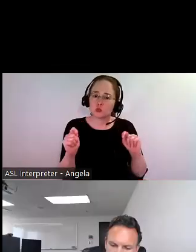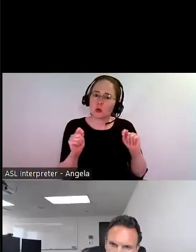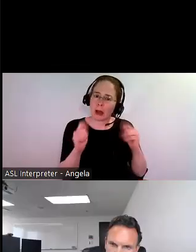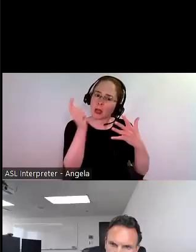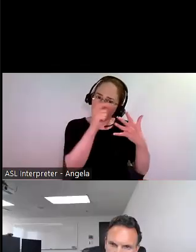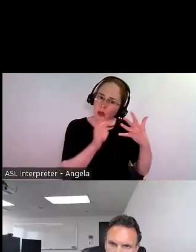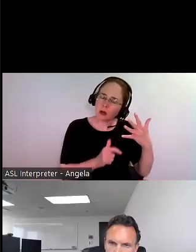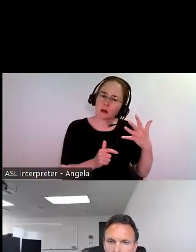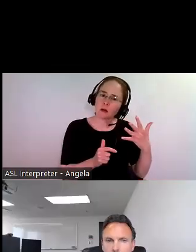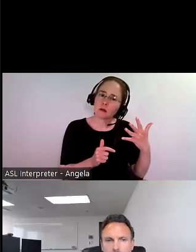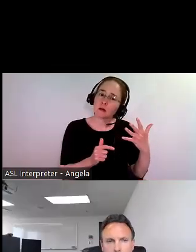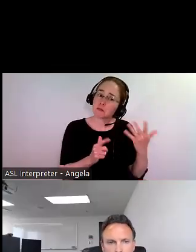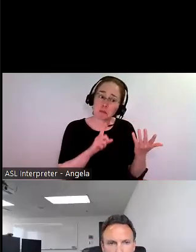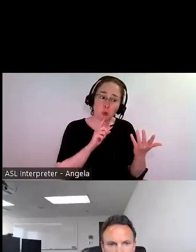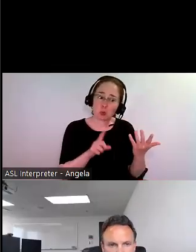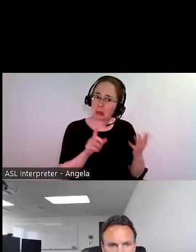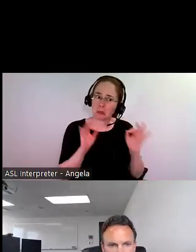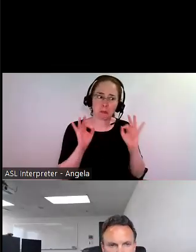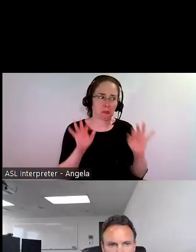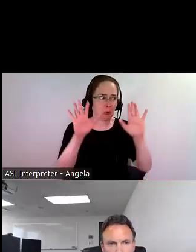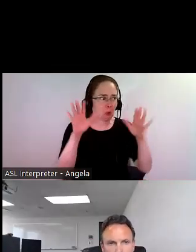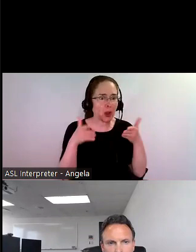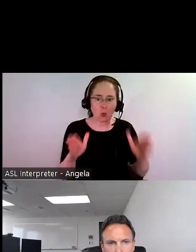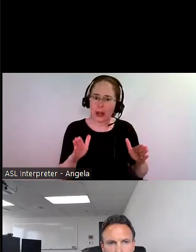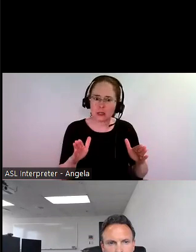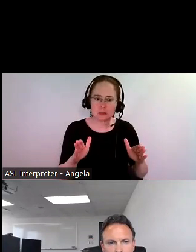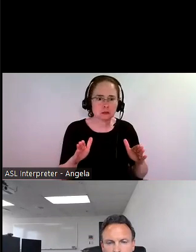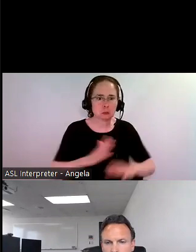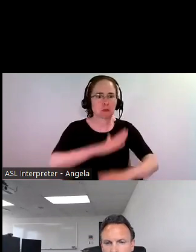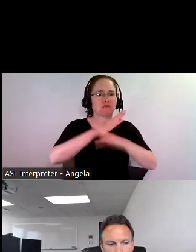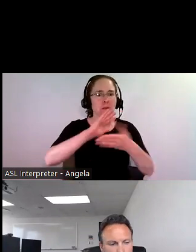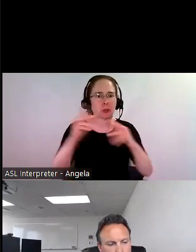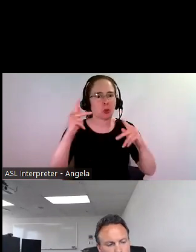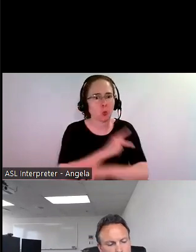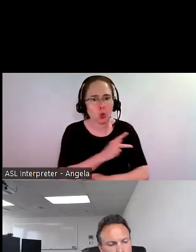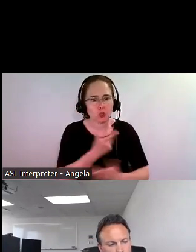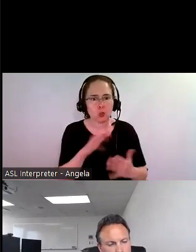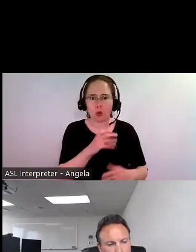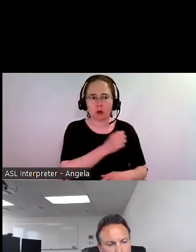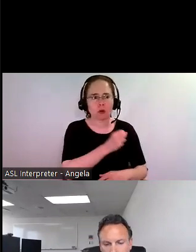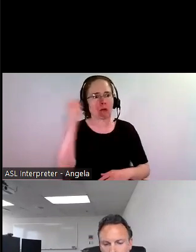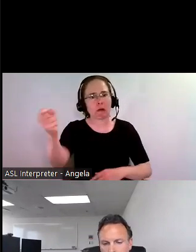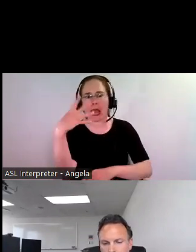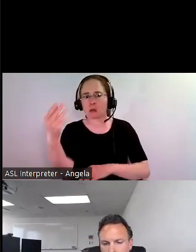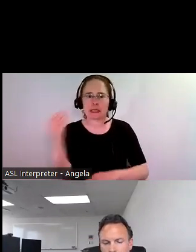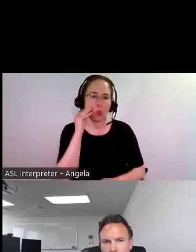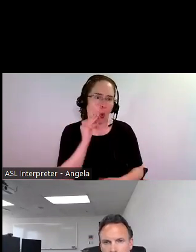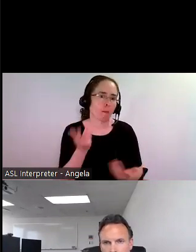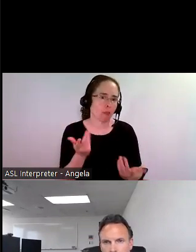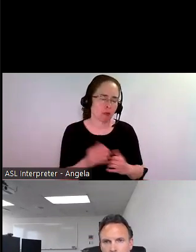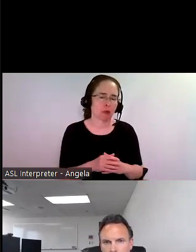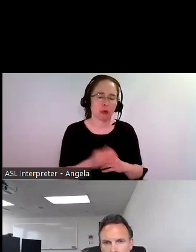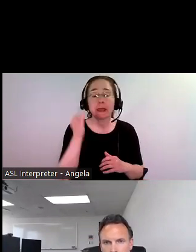be really great ways to keep people from escalating and from going and being placed outside their home. And that's really, if you look at